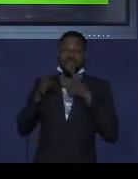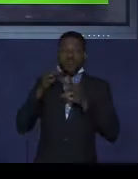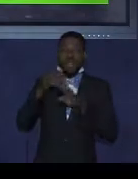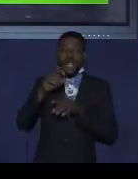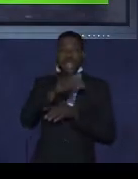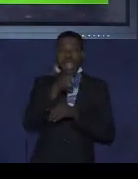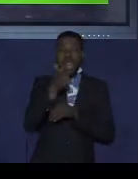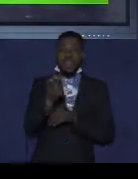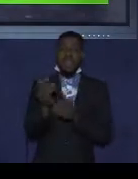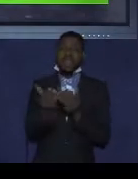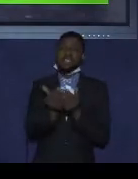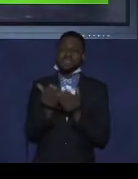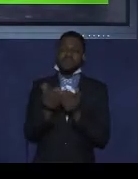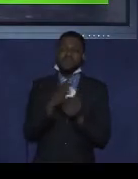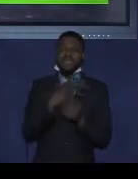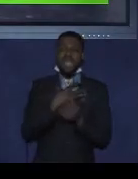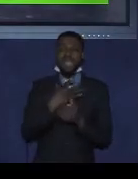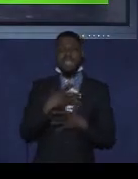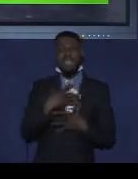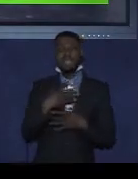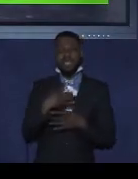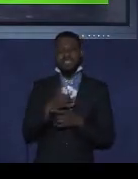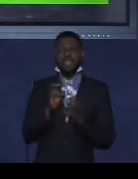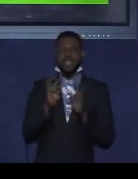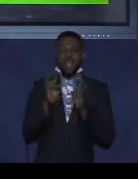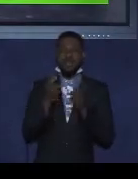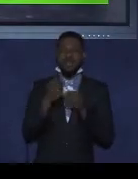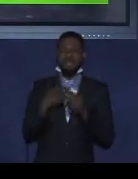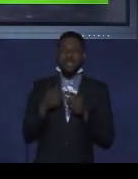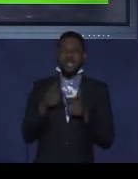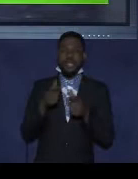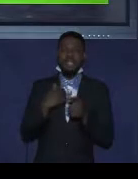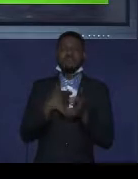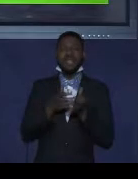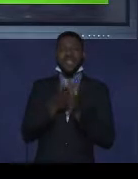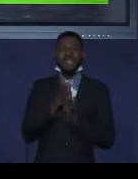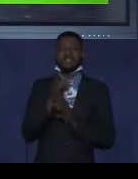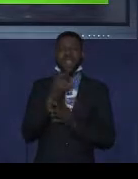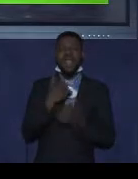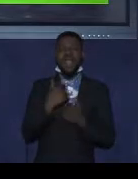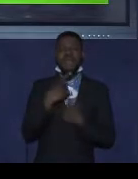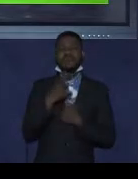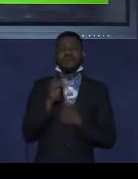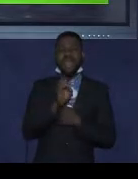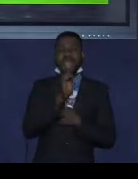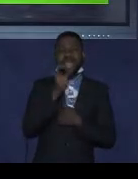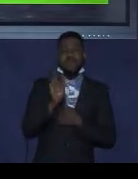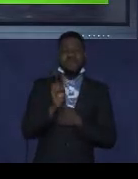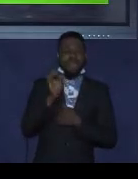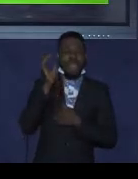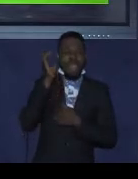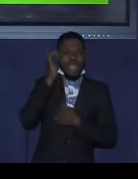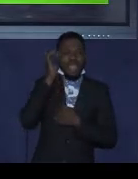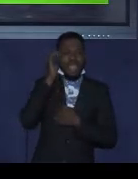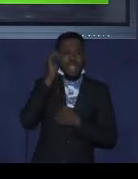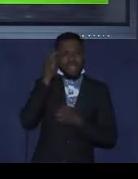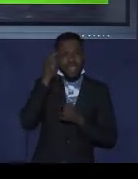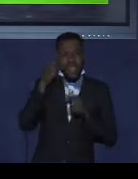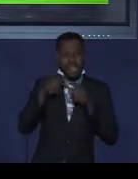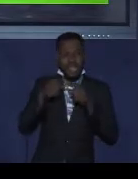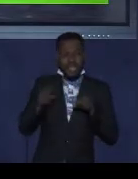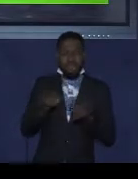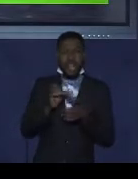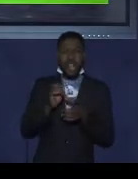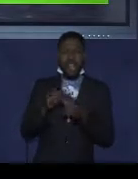at another simple and interesting topic. But let me ask, have you ever had